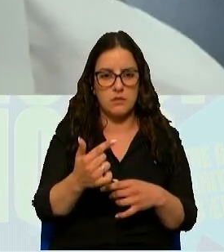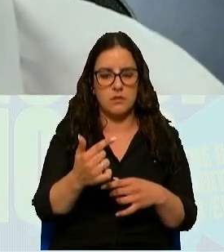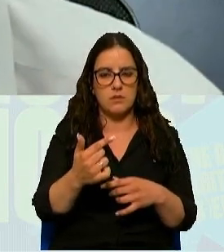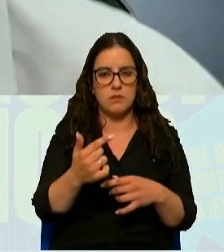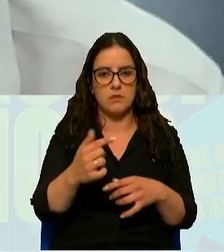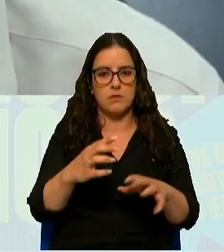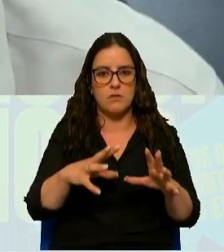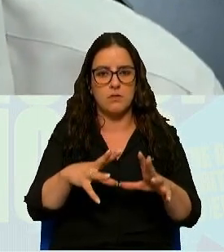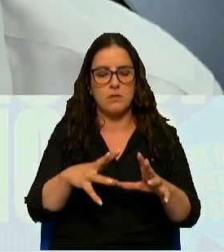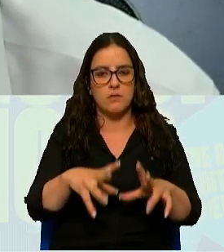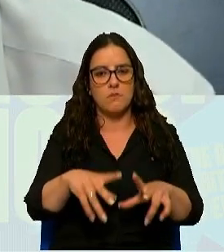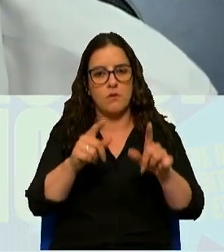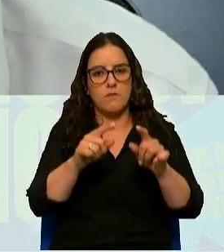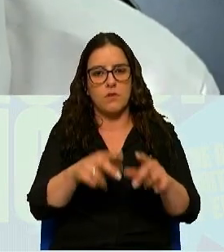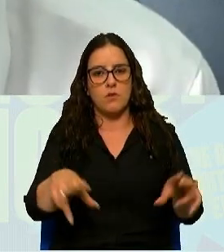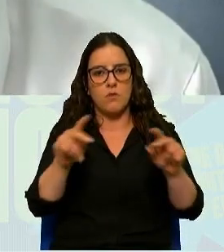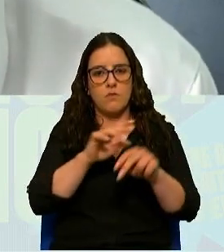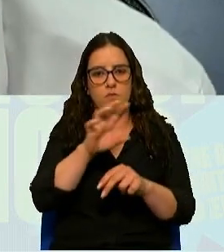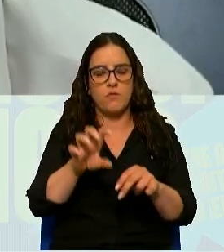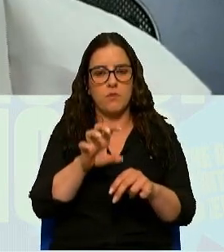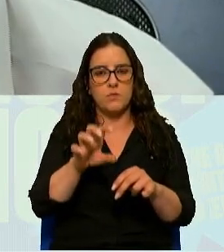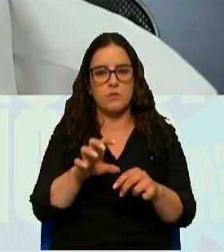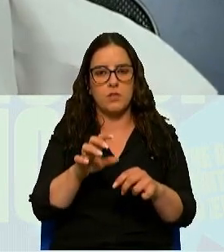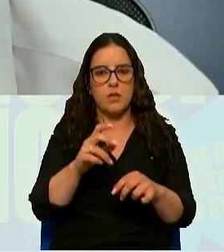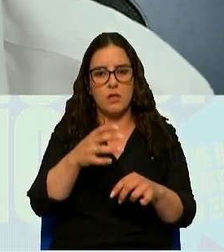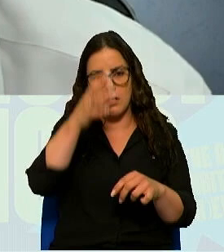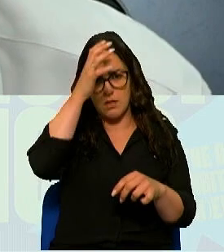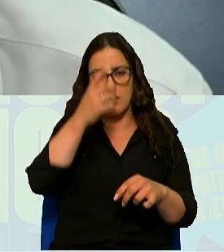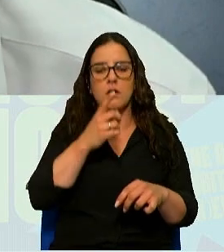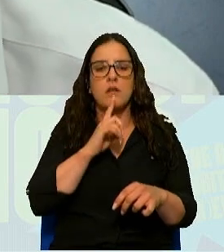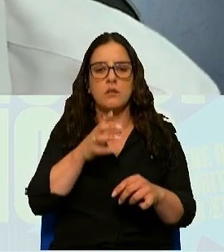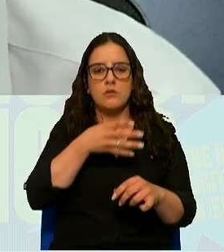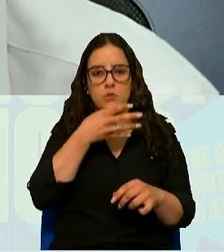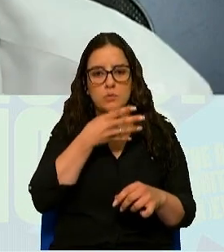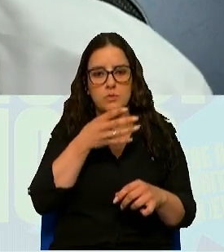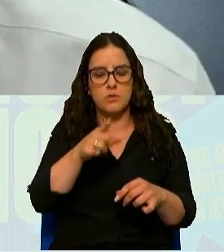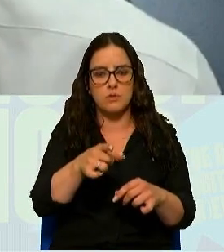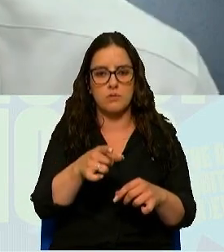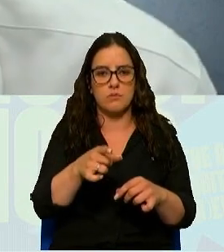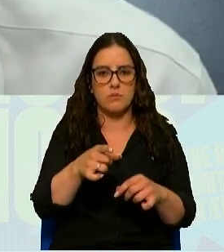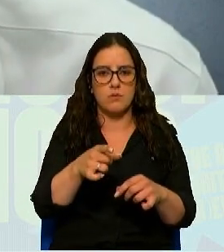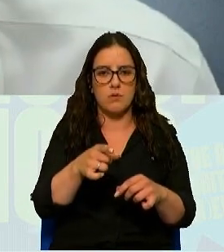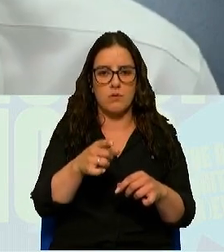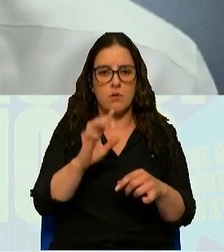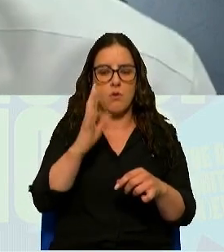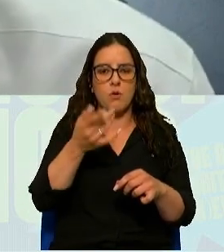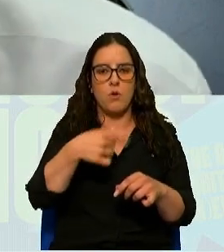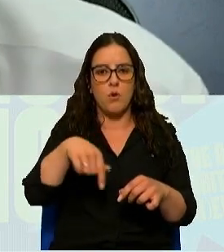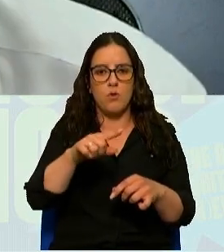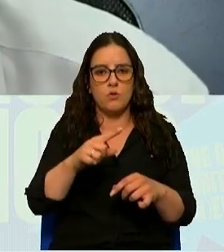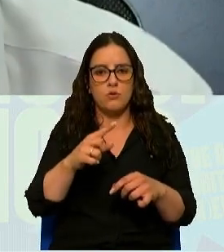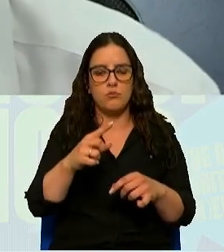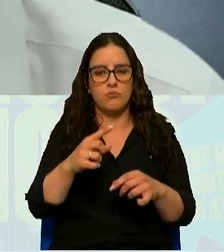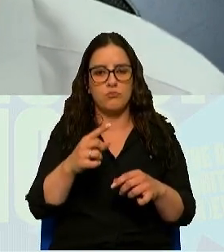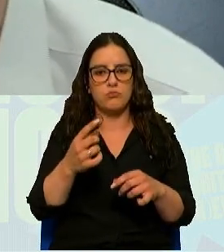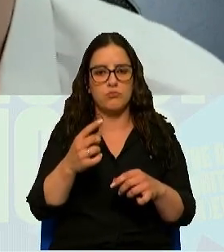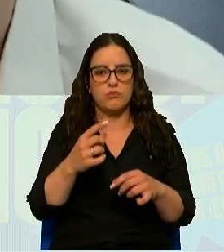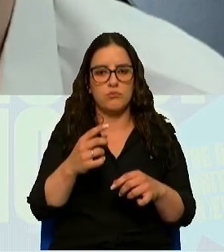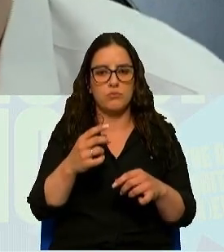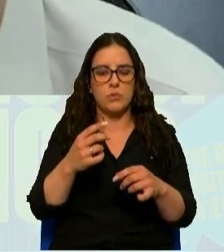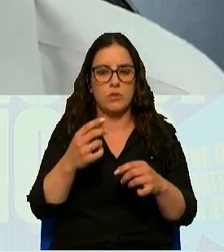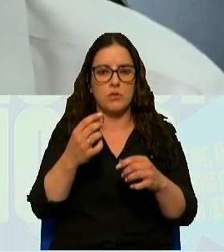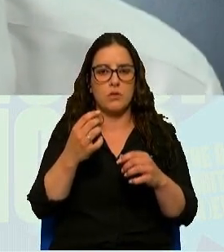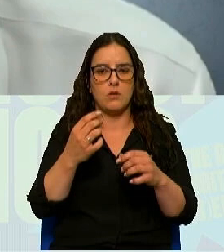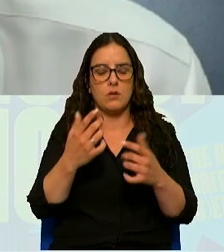forms of explainable AI so that specifically for autonomous vehicles, so that when we build AI into a vehicle and want to